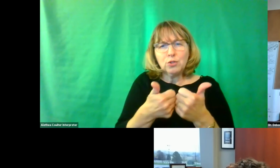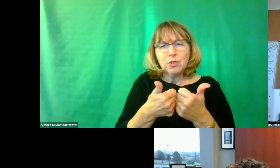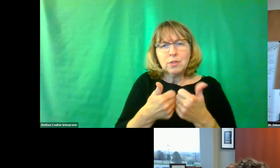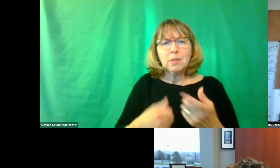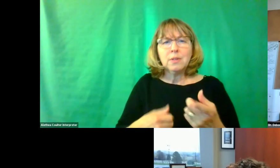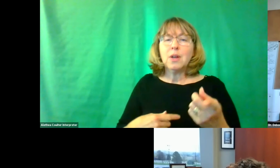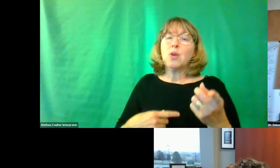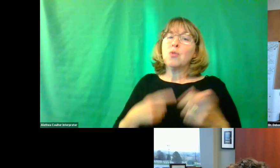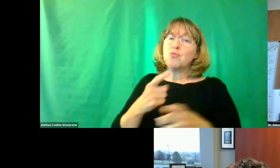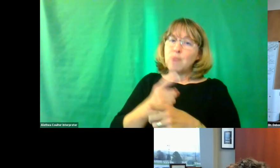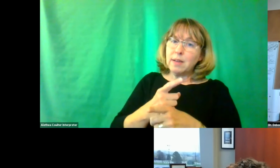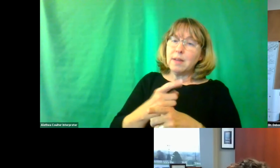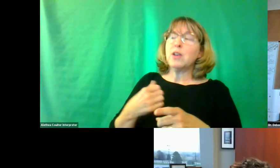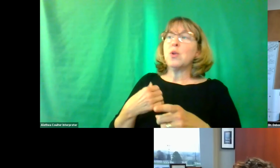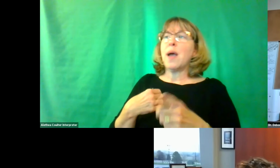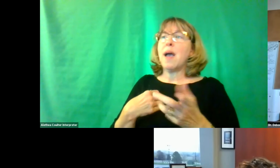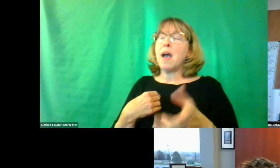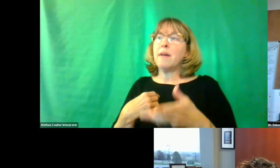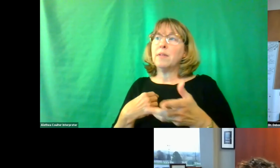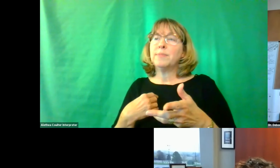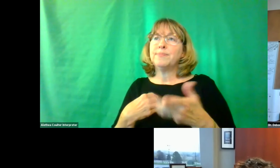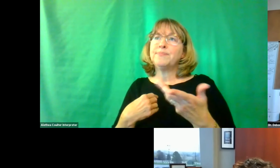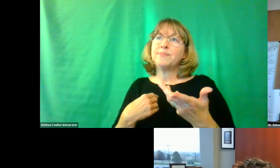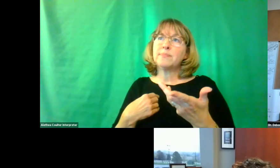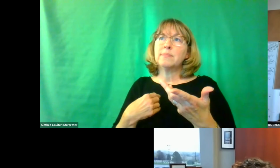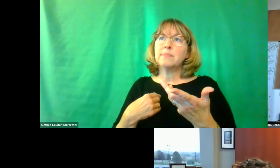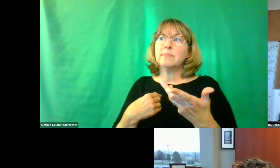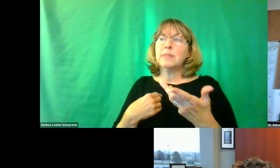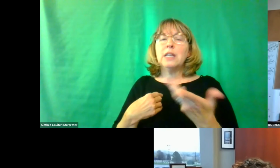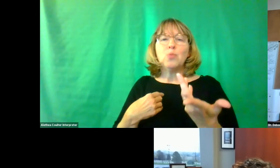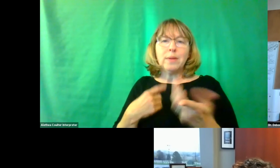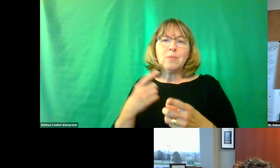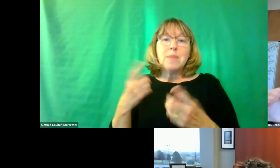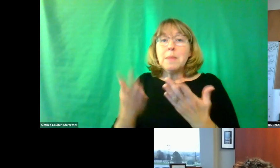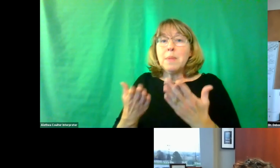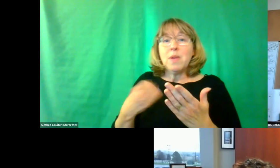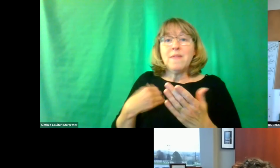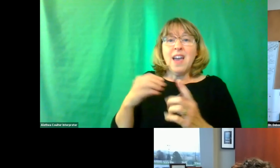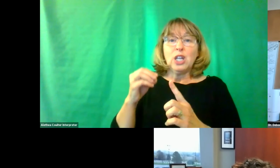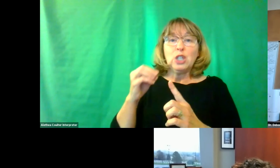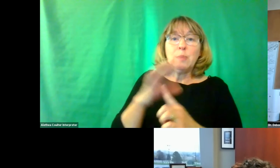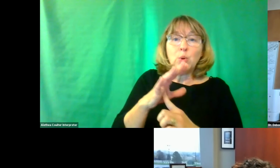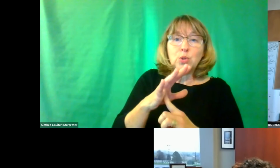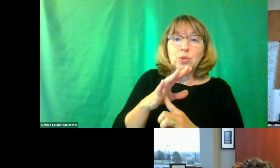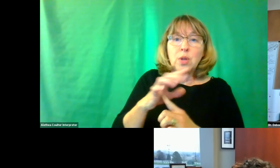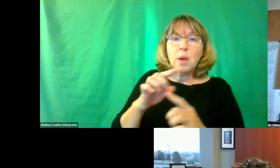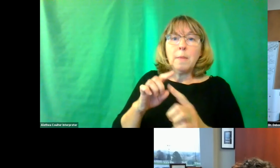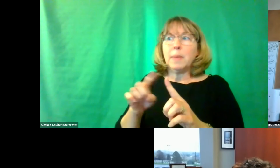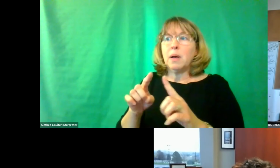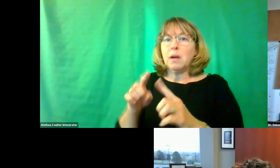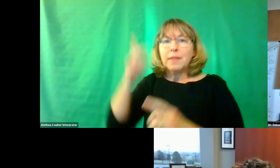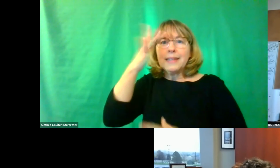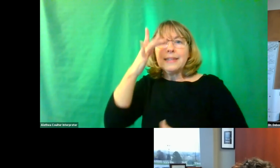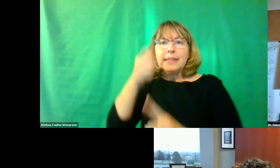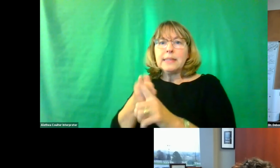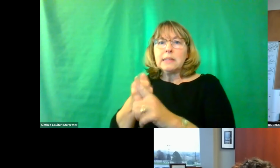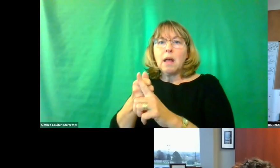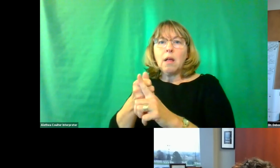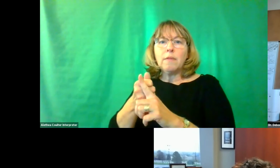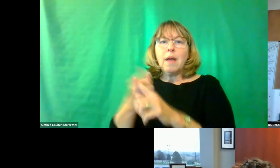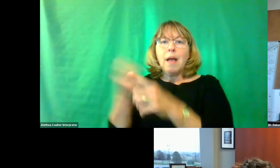have exposures, but you don't have some onset of a disease or disorder for 15 or 20 years. There are things that are going